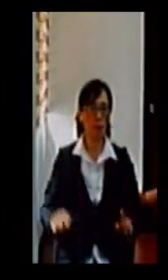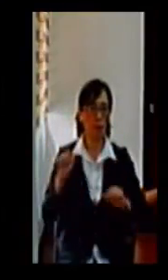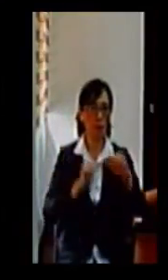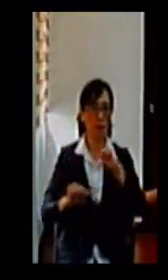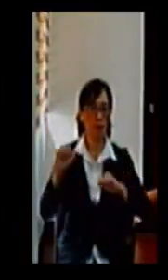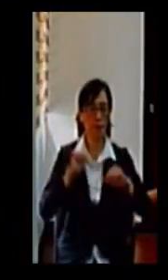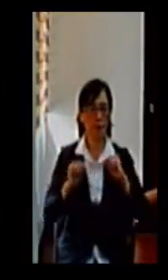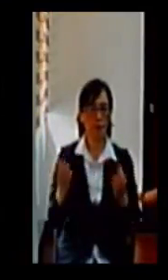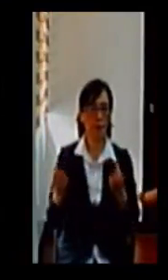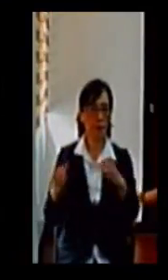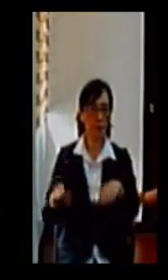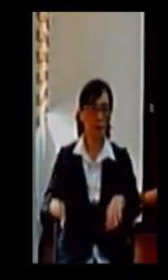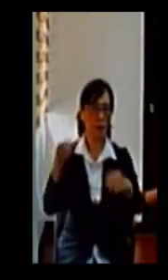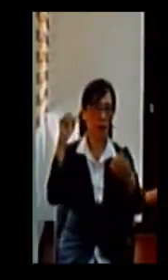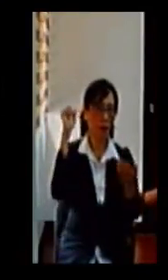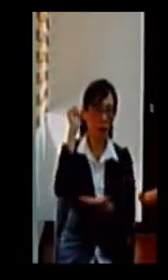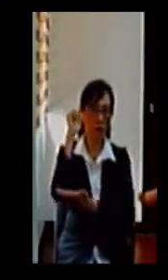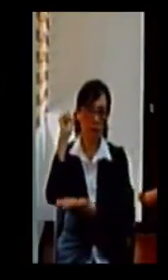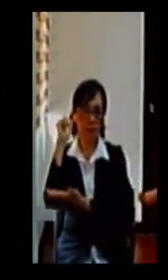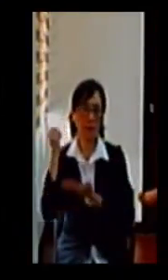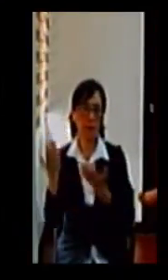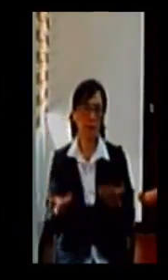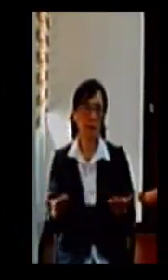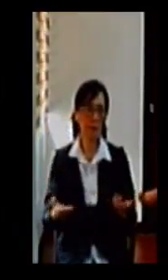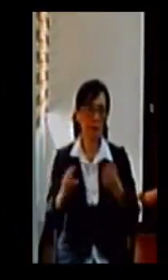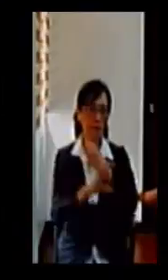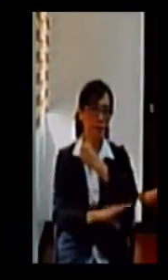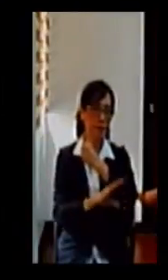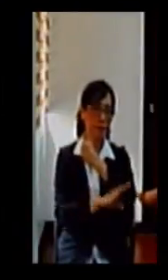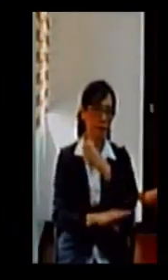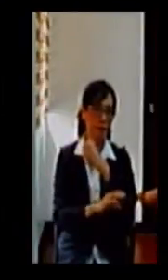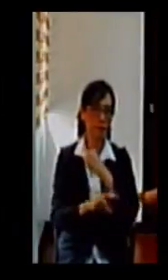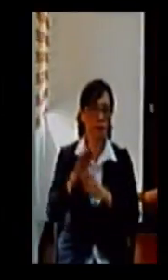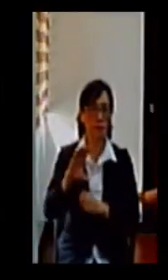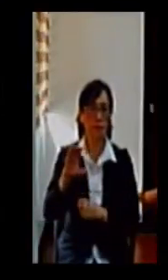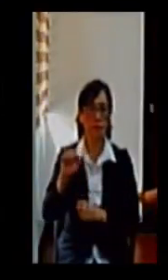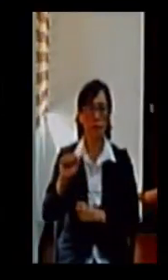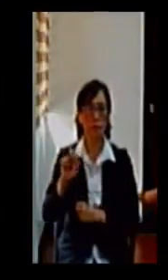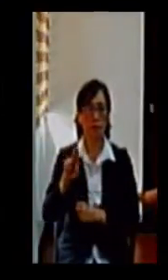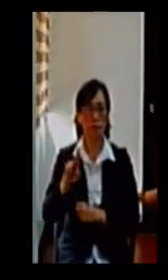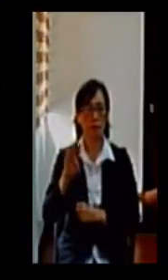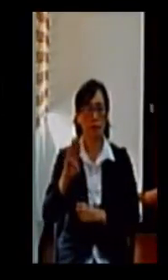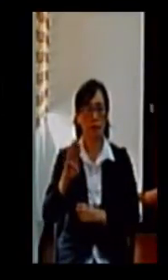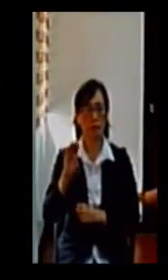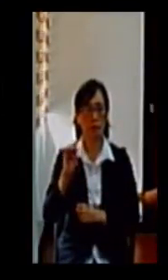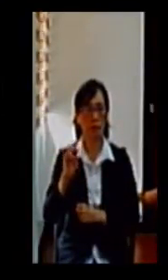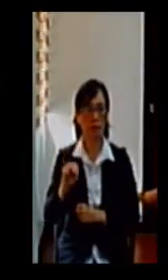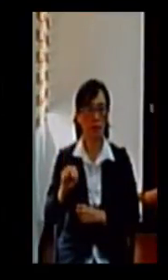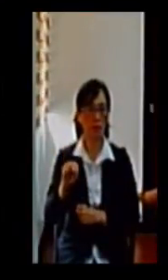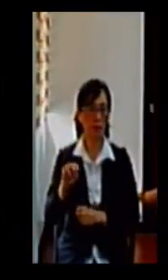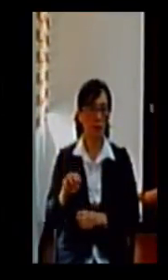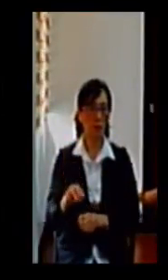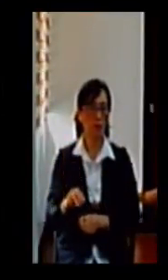the deforestation here in this country are not the carbon majors, but Filipinos themselves.